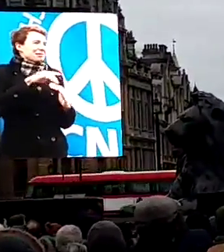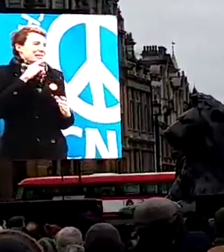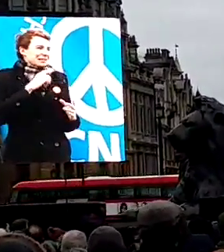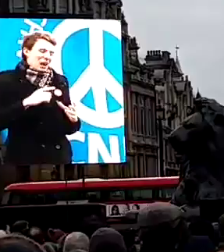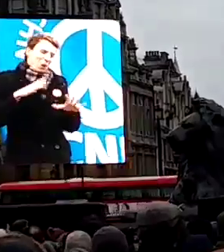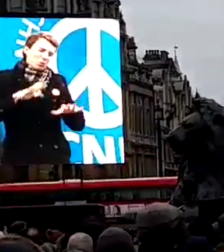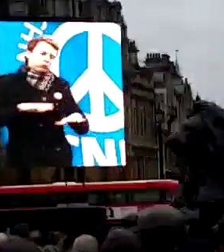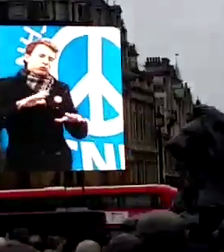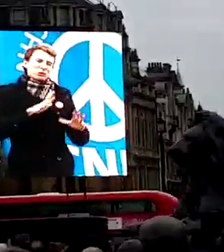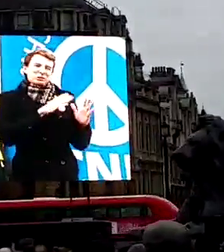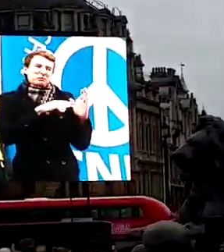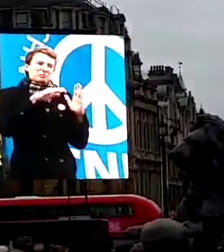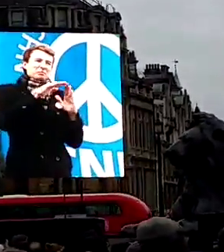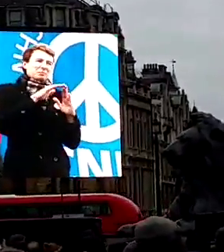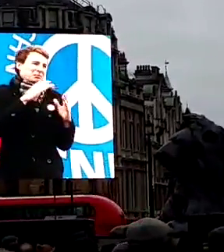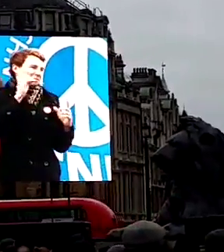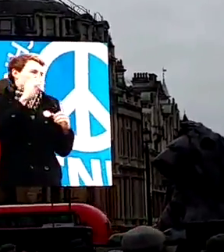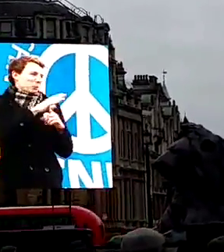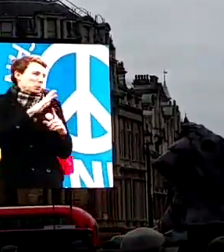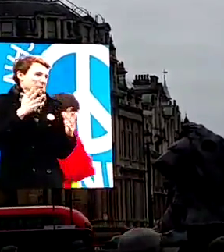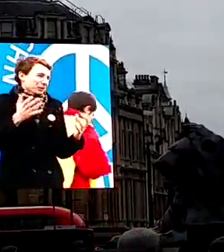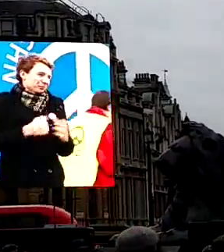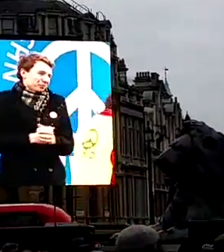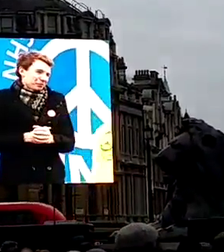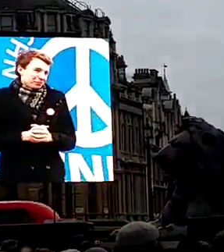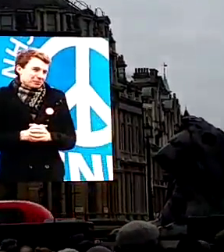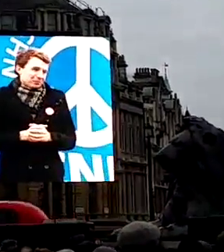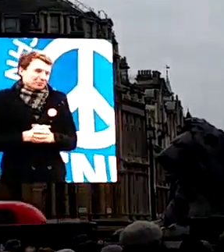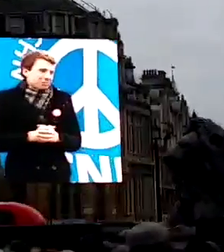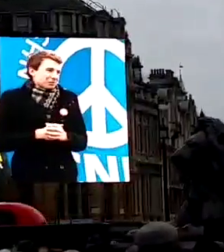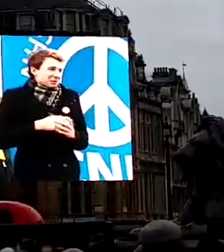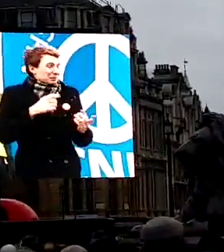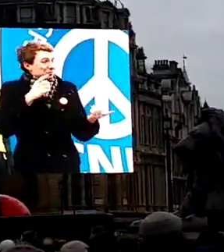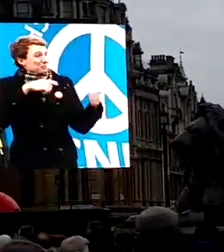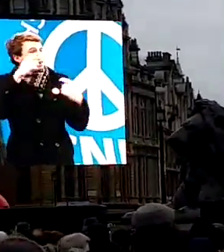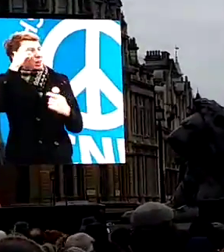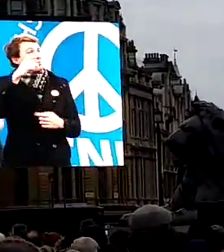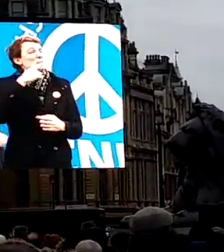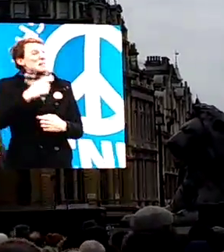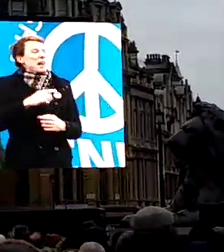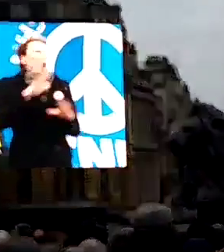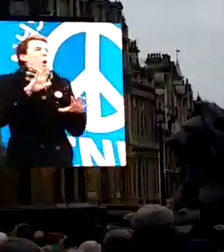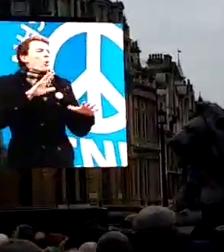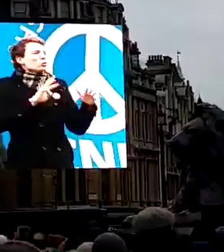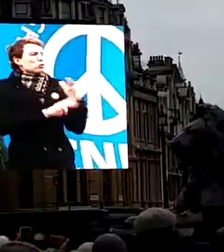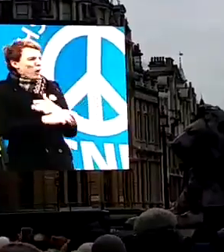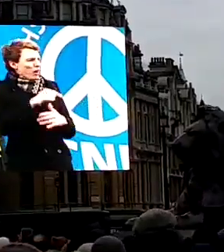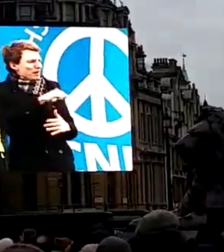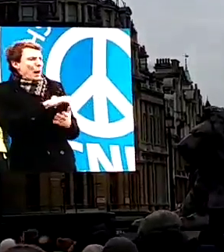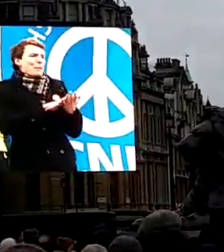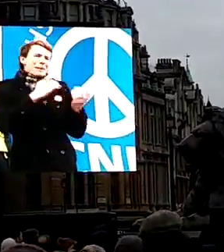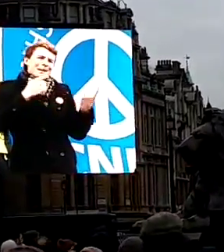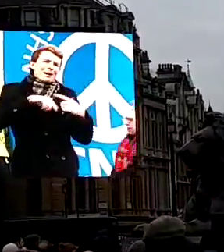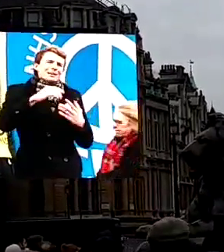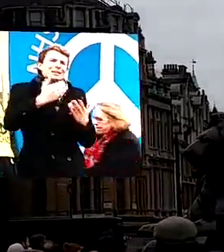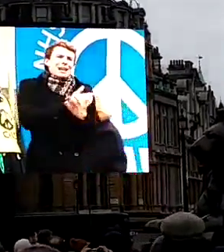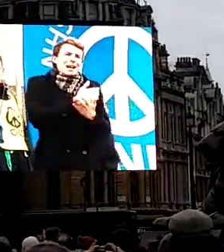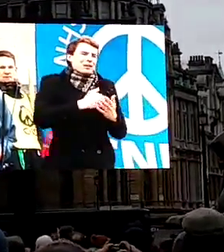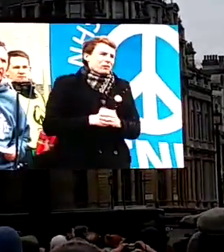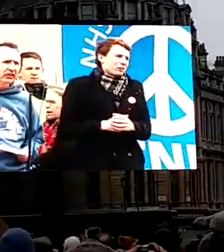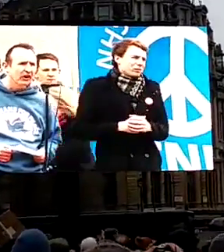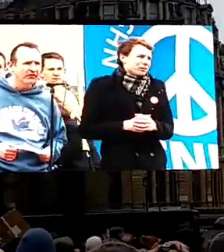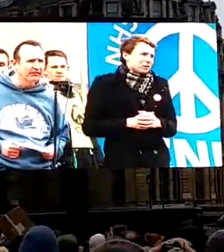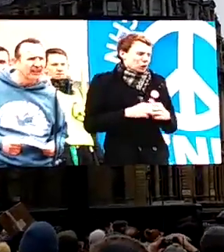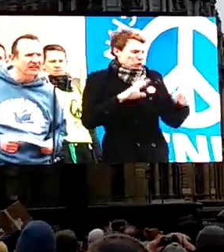weight. We are told that Trident keeps us safe. Ownership of Trident merely puts us on the